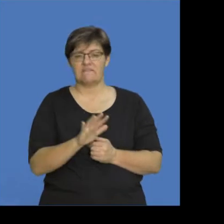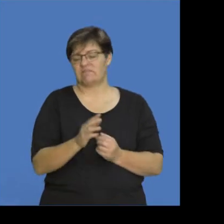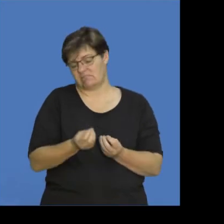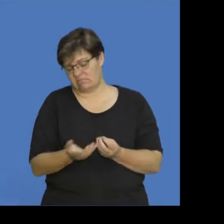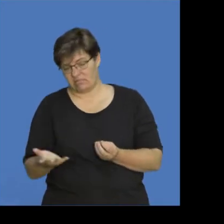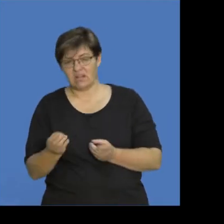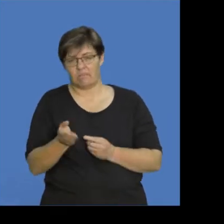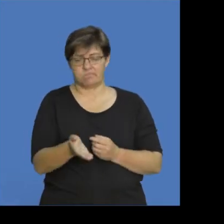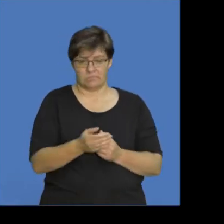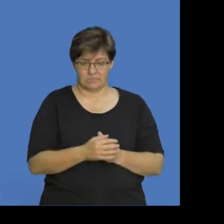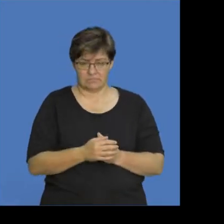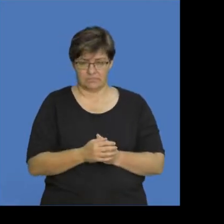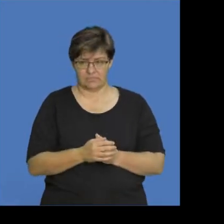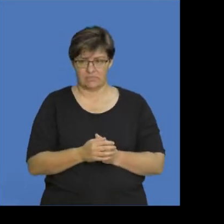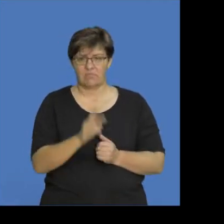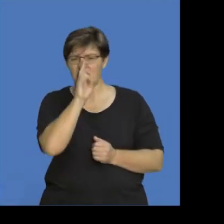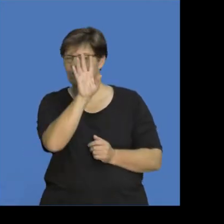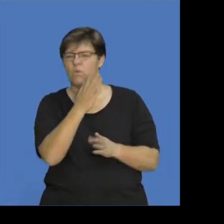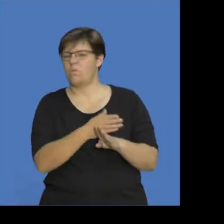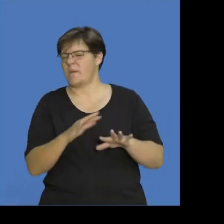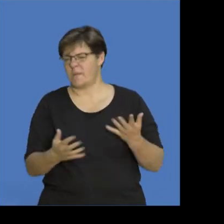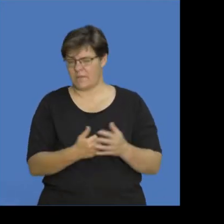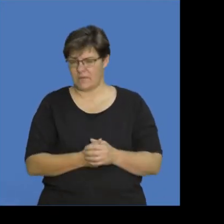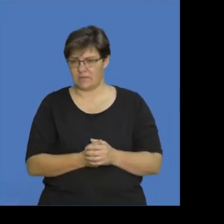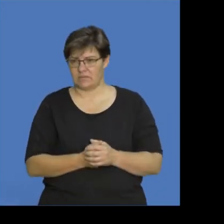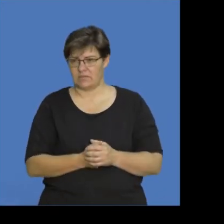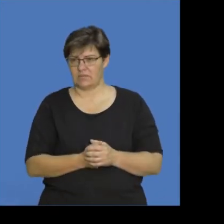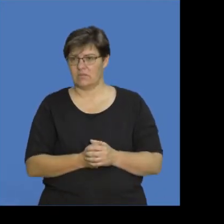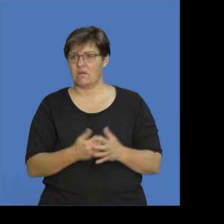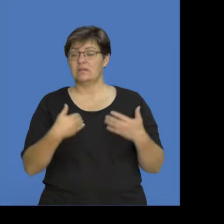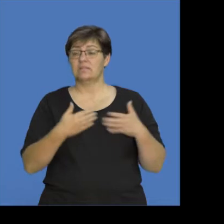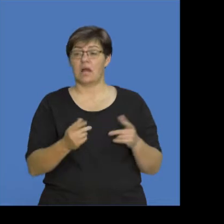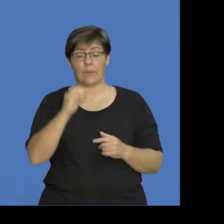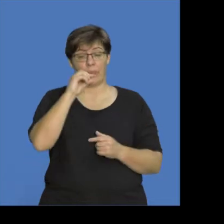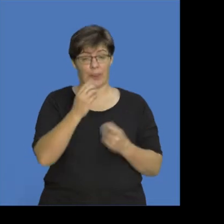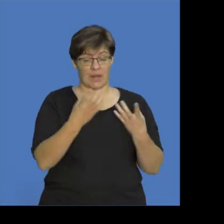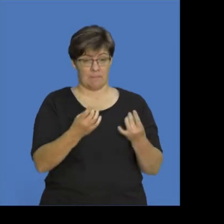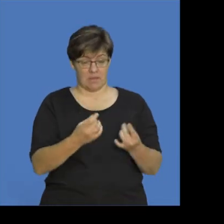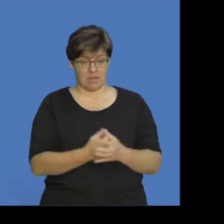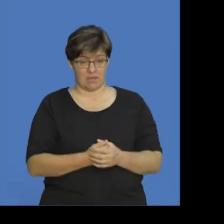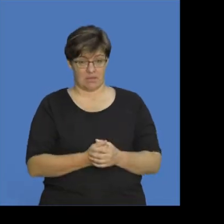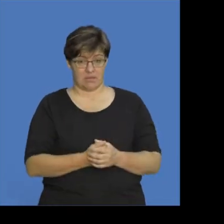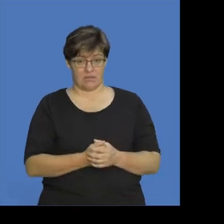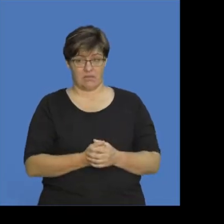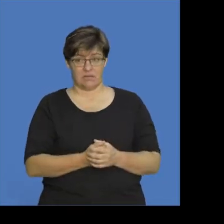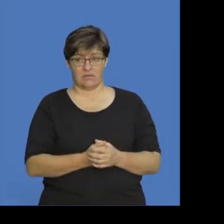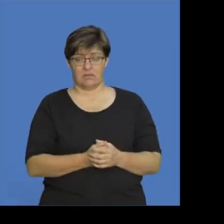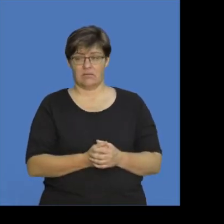fall in there, and 50 something will fall in there. Let's see how does this work. So we start with the smallest number.